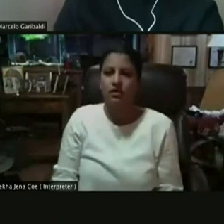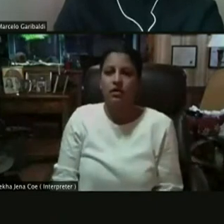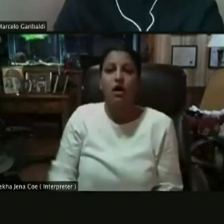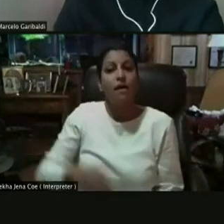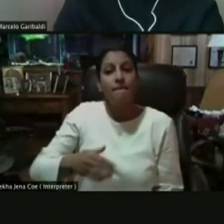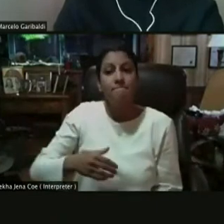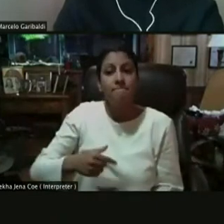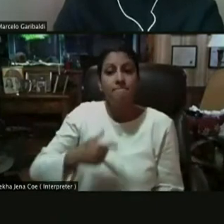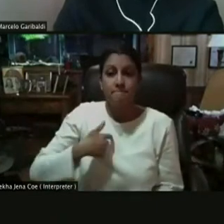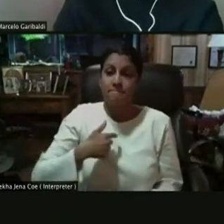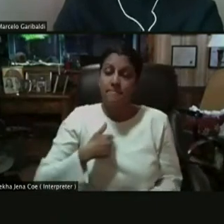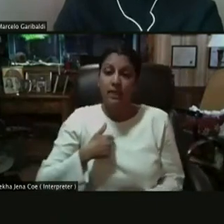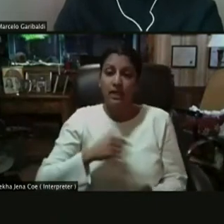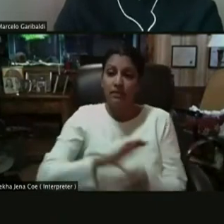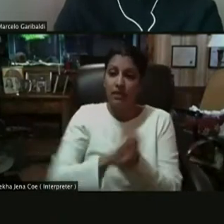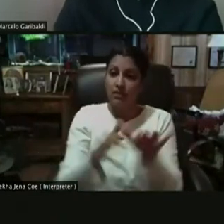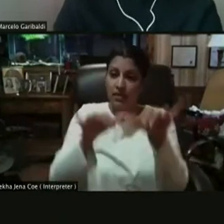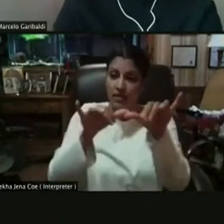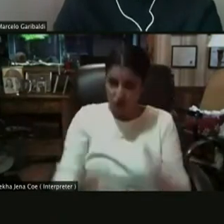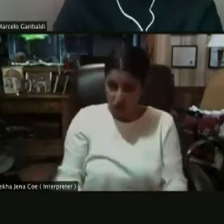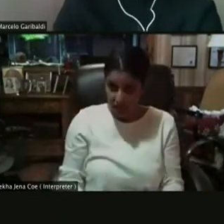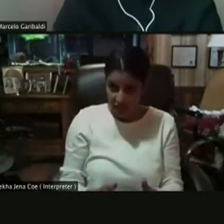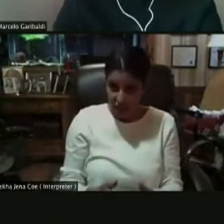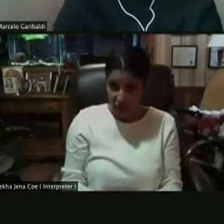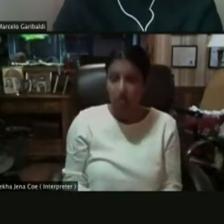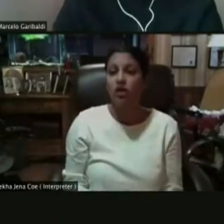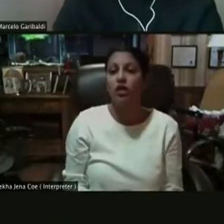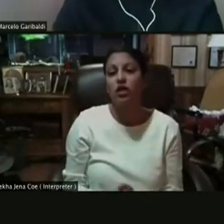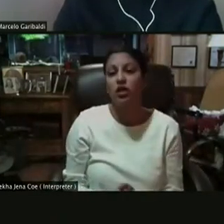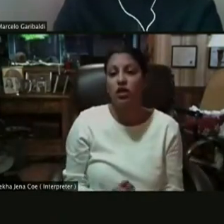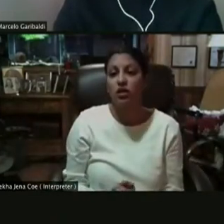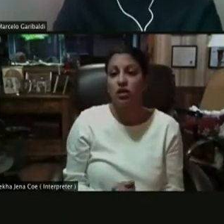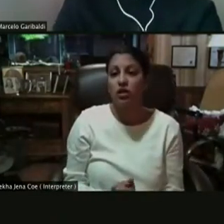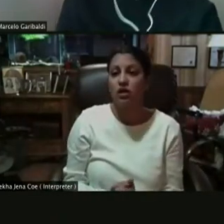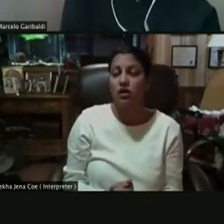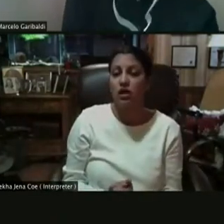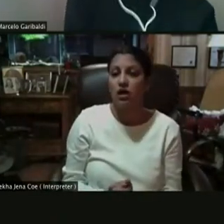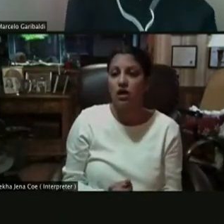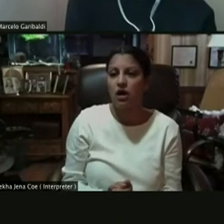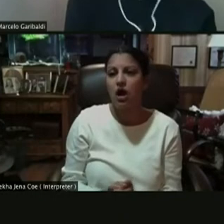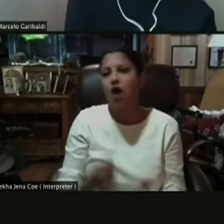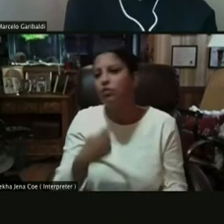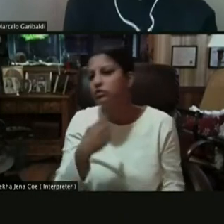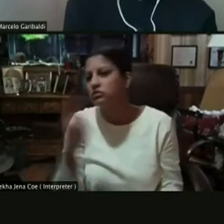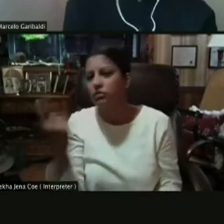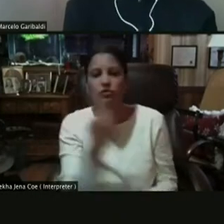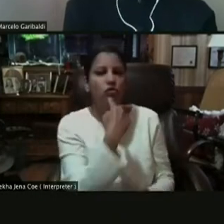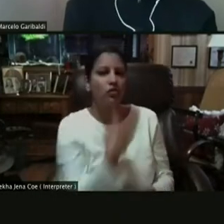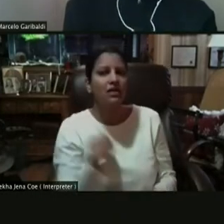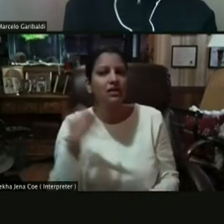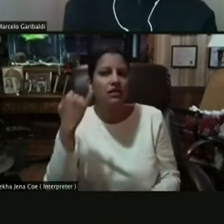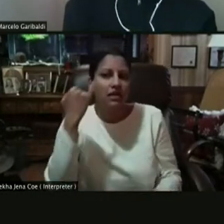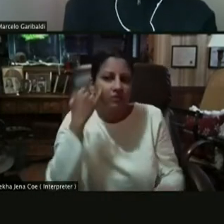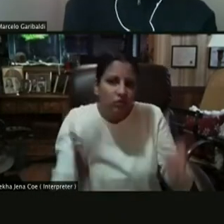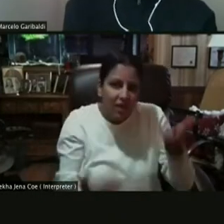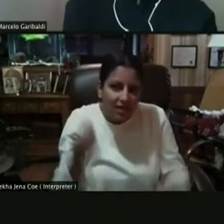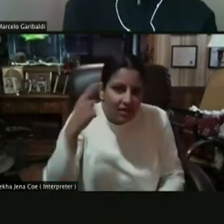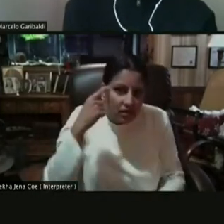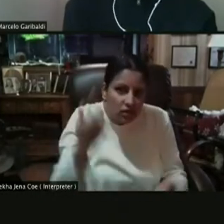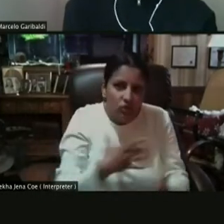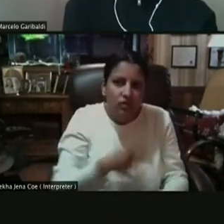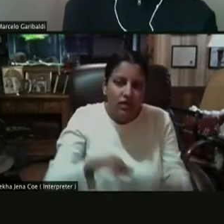up in engineering was a little bit fortuitous as well. I was essentially told, well, if you may think that you like engineering, you should go